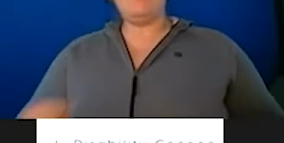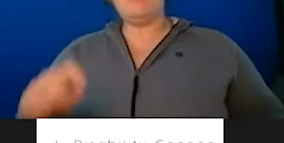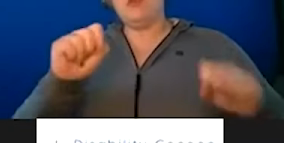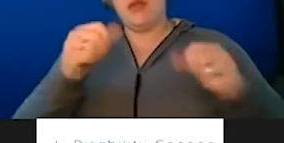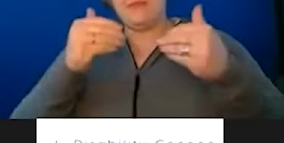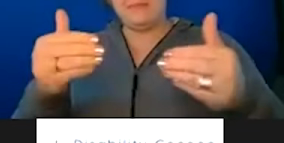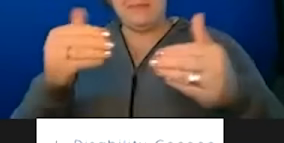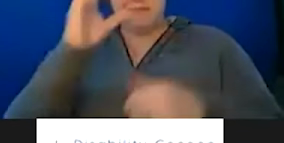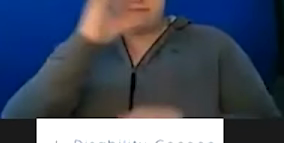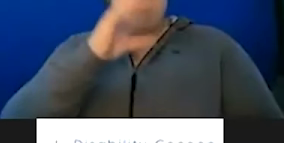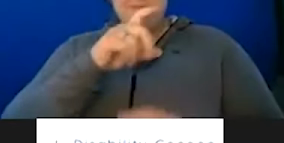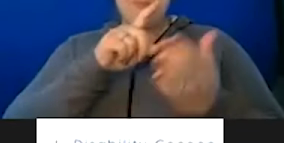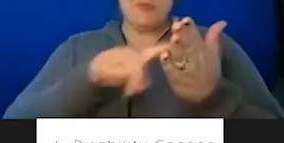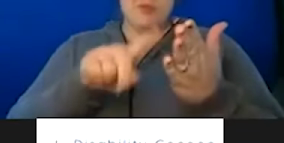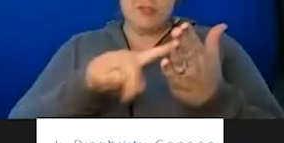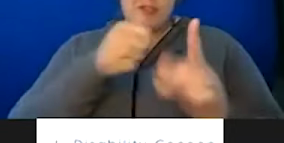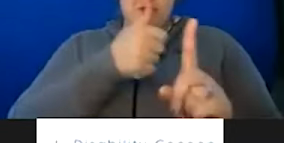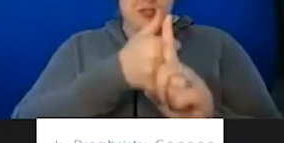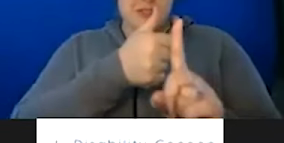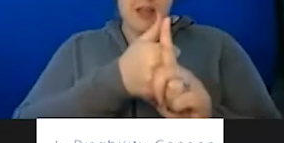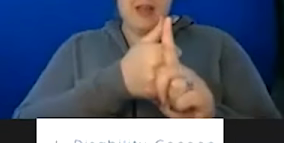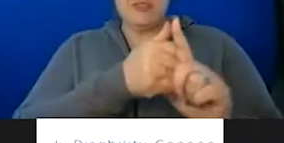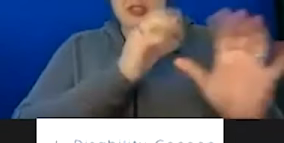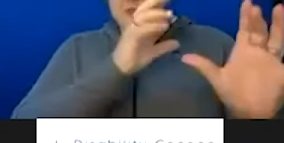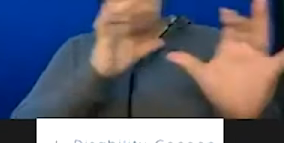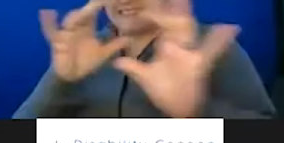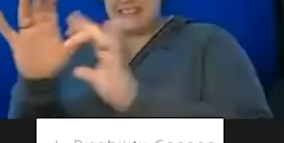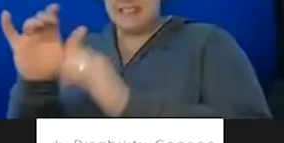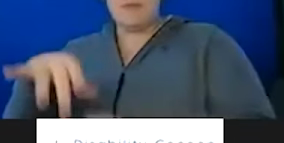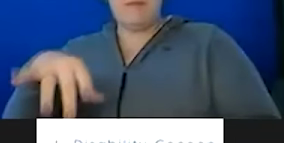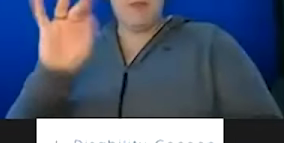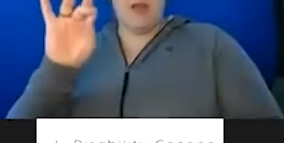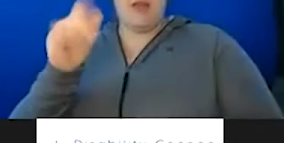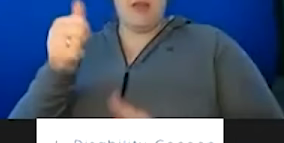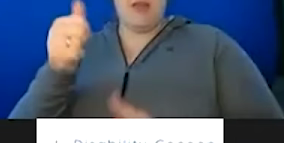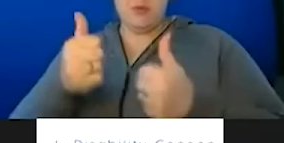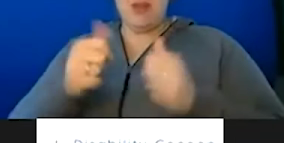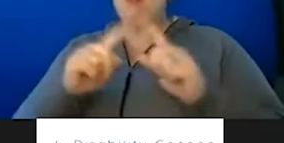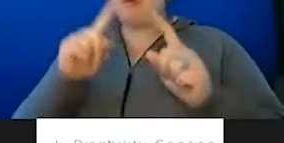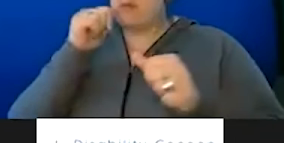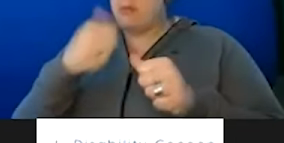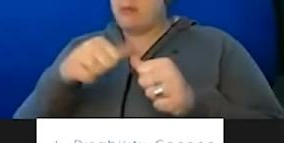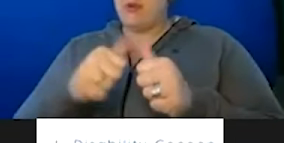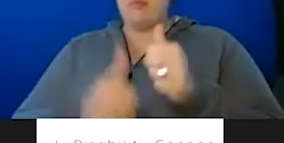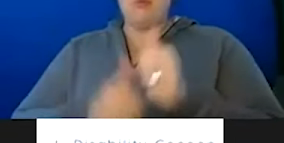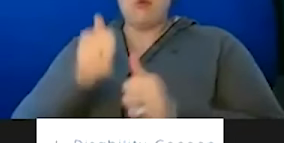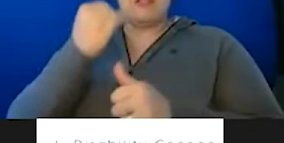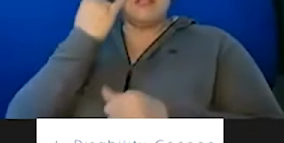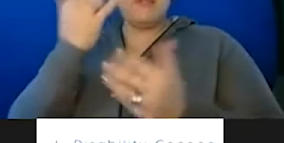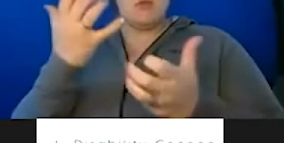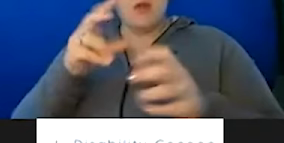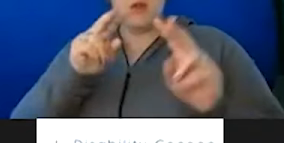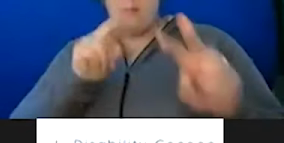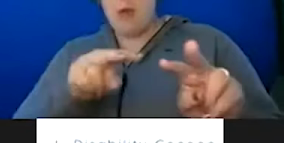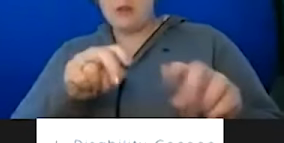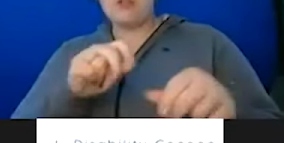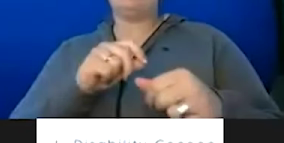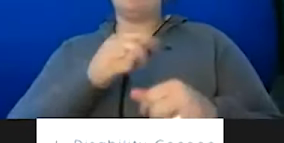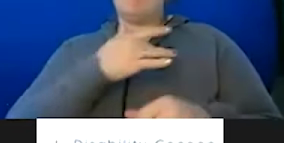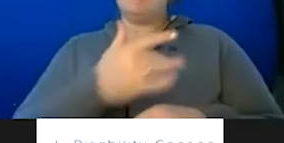own to find these. Just keep in mind that most things, if you're wanting to monitor your environment, there's some sort of a